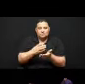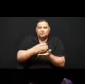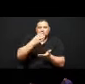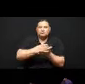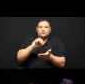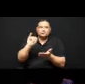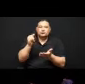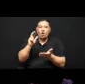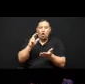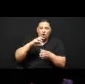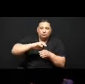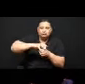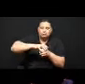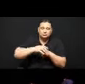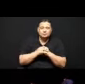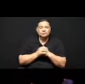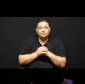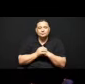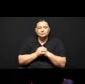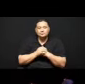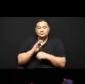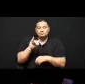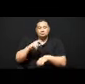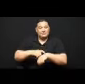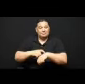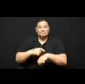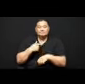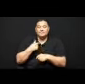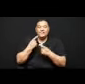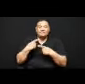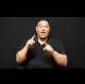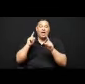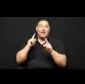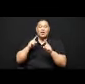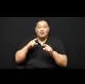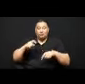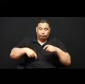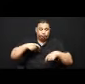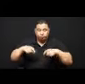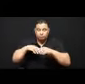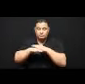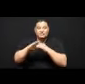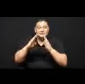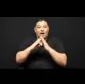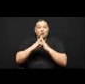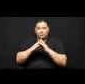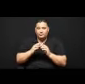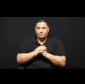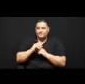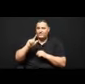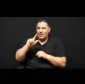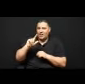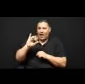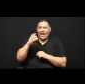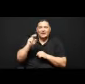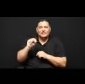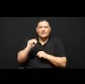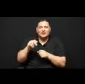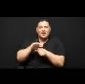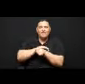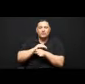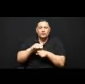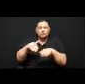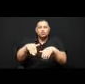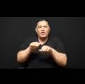By the time I finally stumbled into town, there were lichen-covered gravestones to the code and Civil